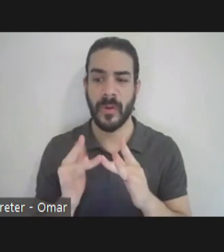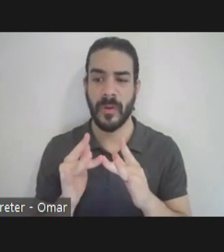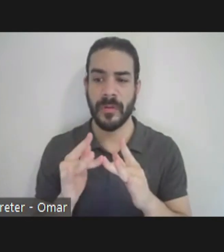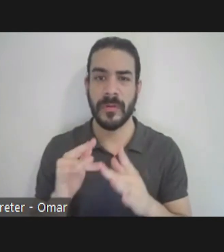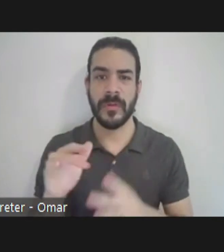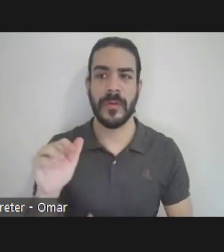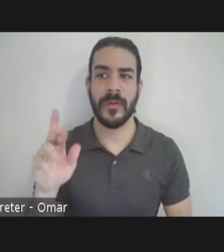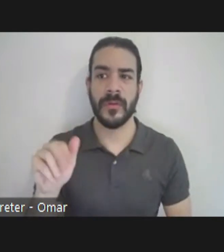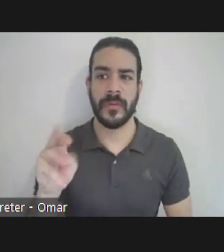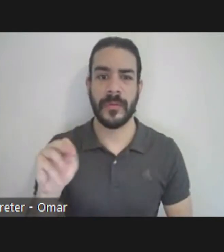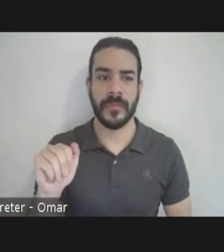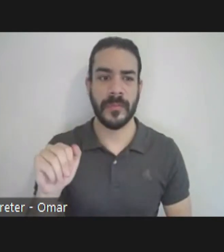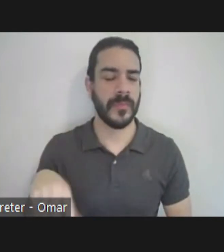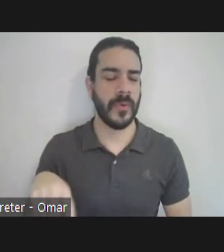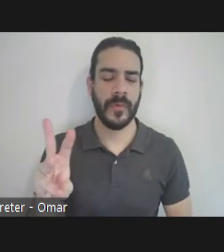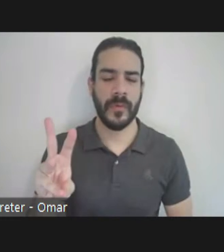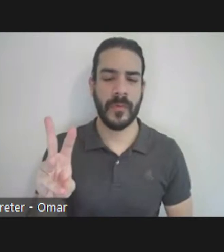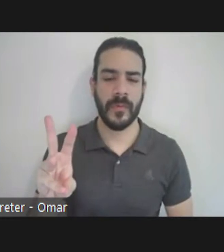WMATA.com,